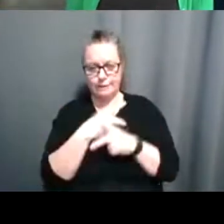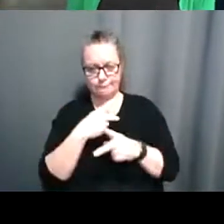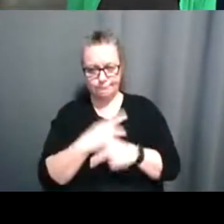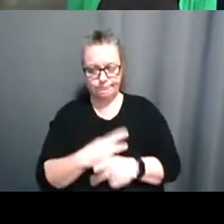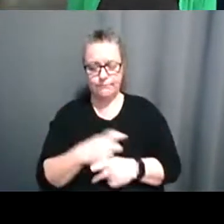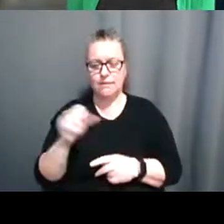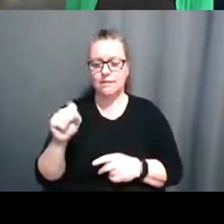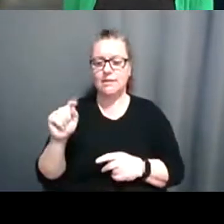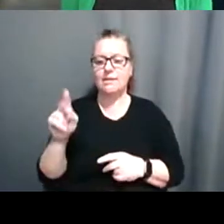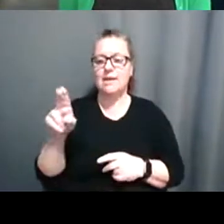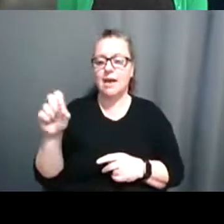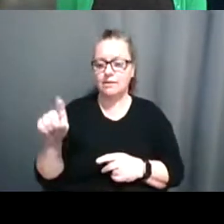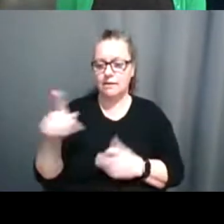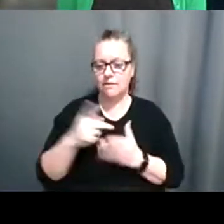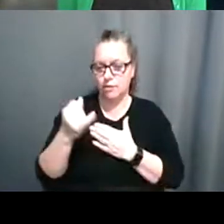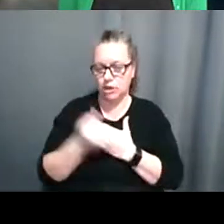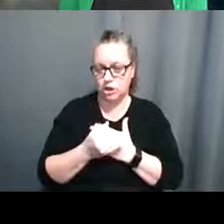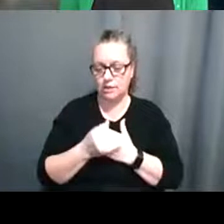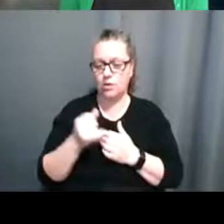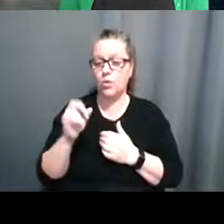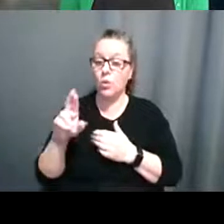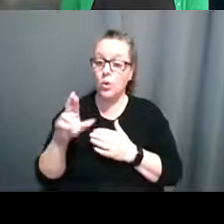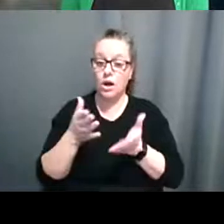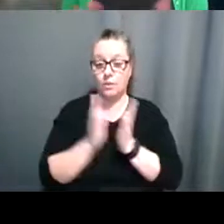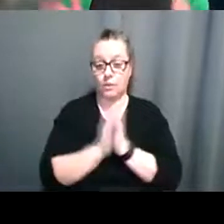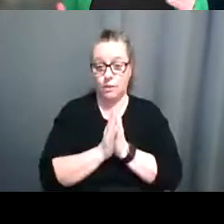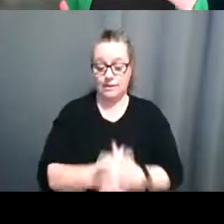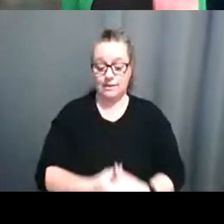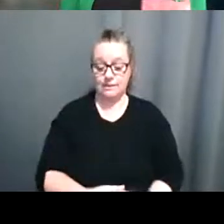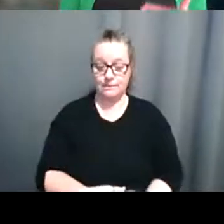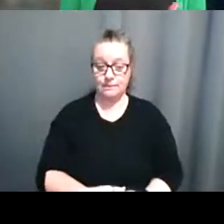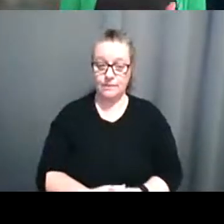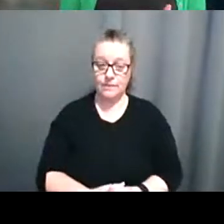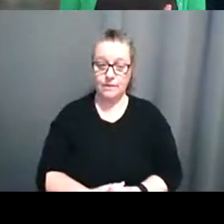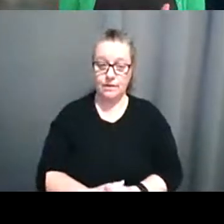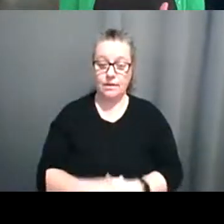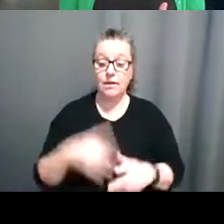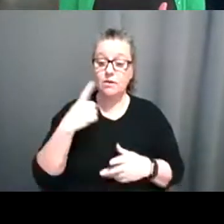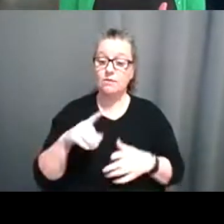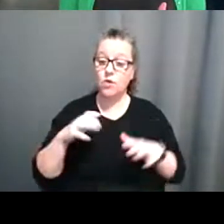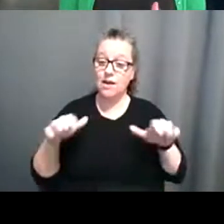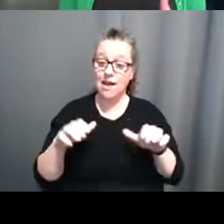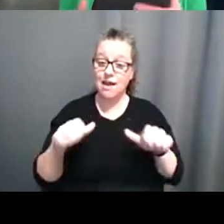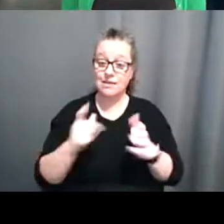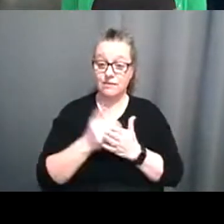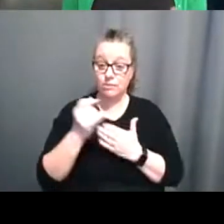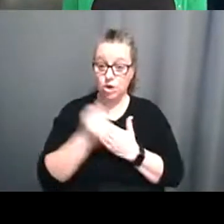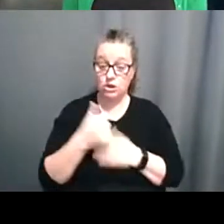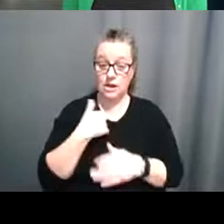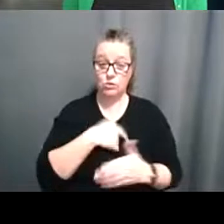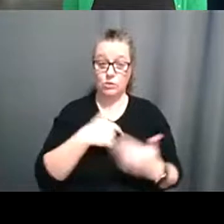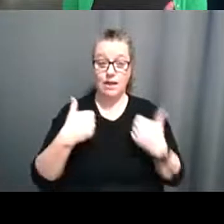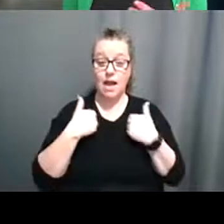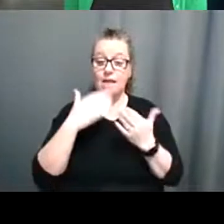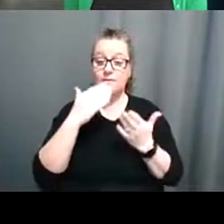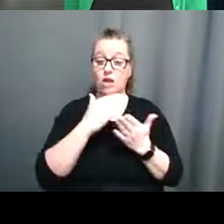of a project or request. For our active projects, we have our list